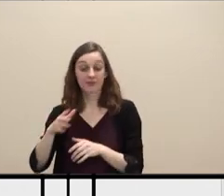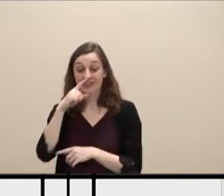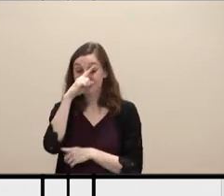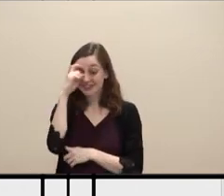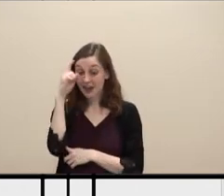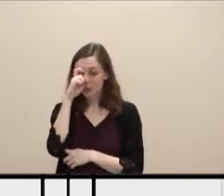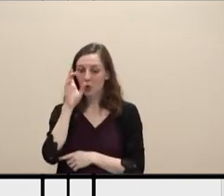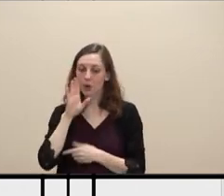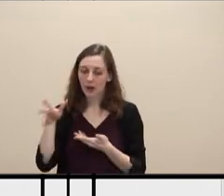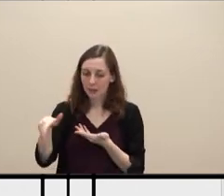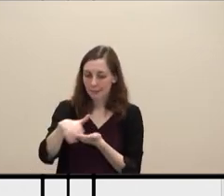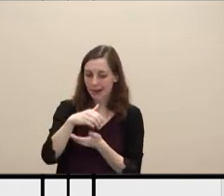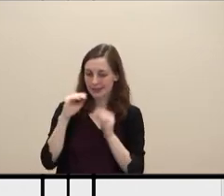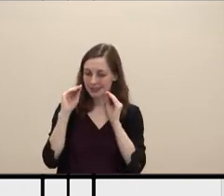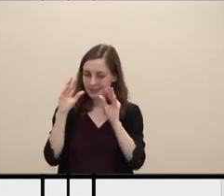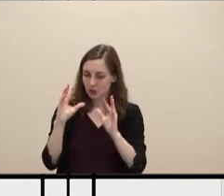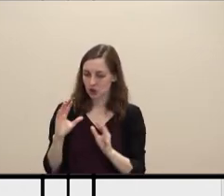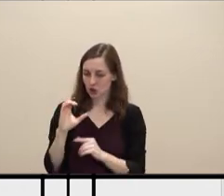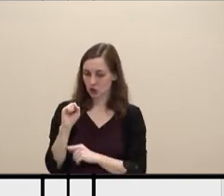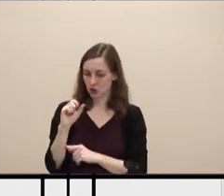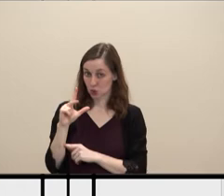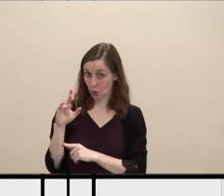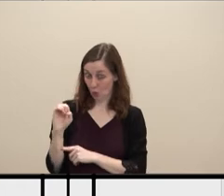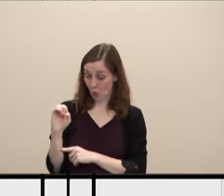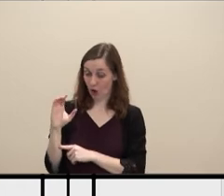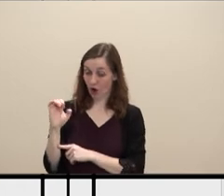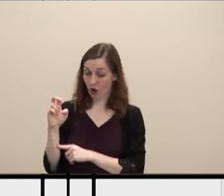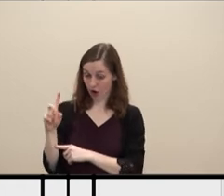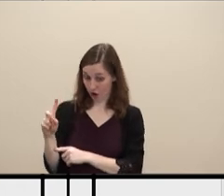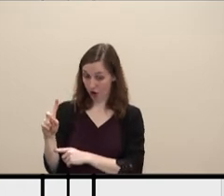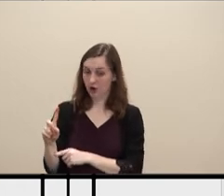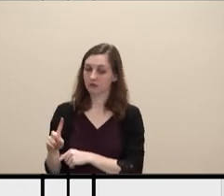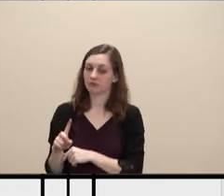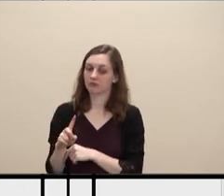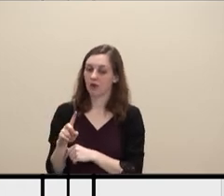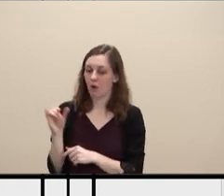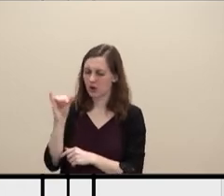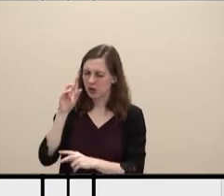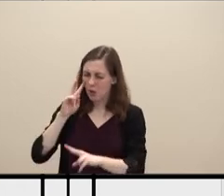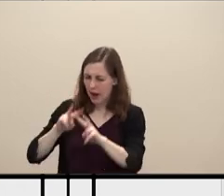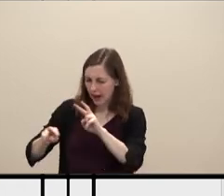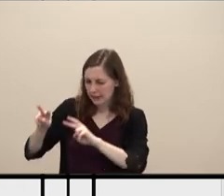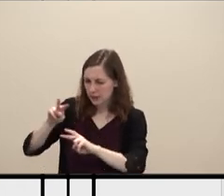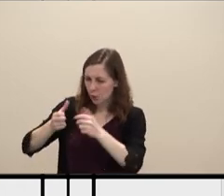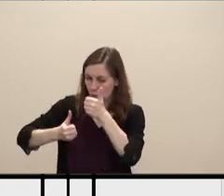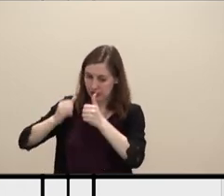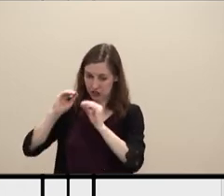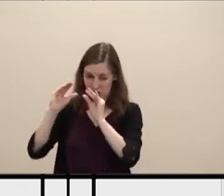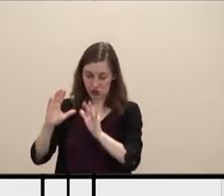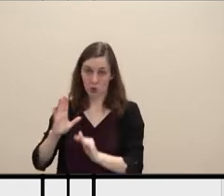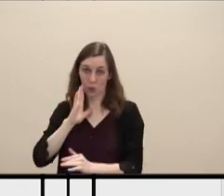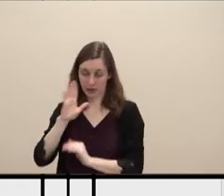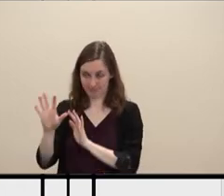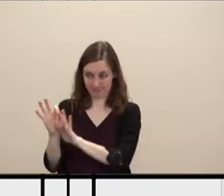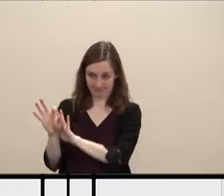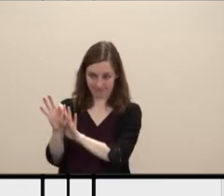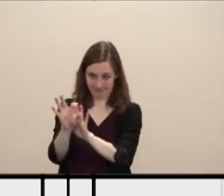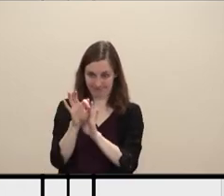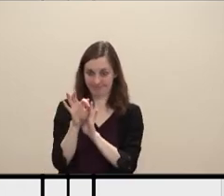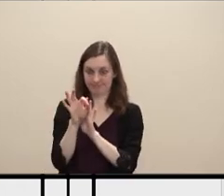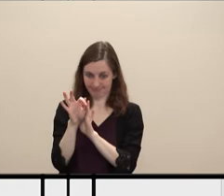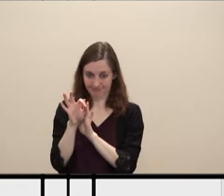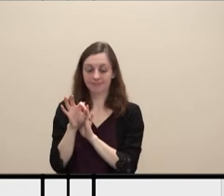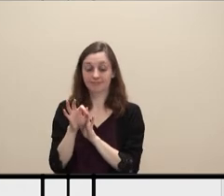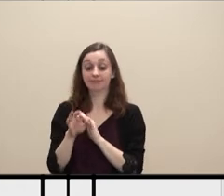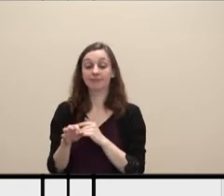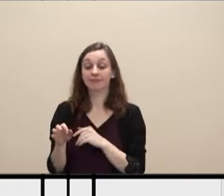scorecards and sharing that with our teachers, analyzing the data to determine which teachers will move forward for designation. And then we